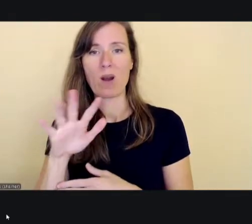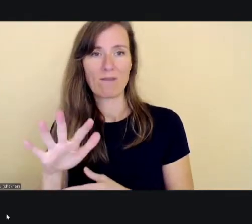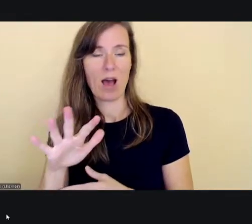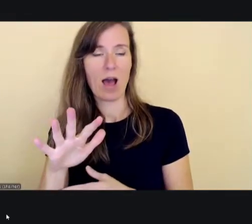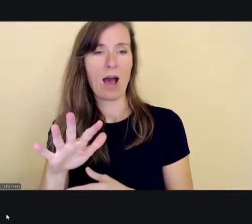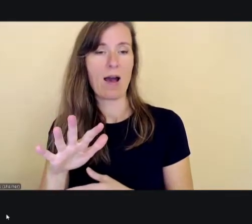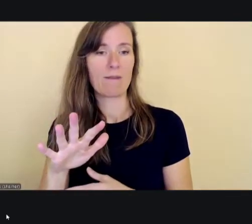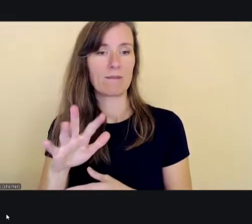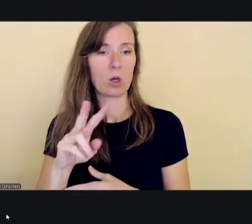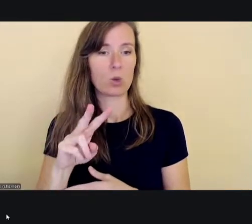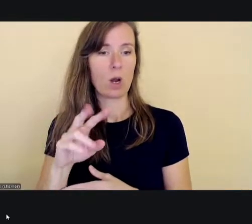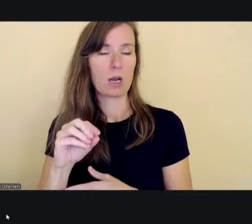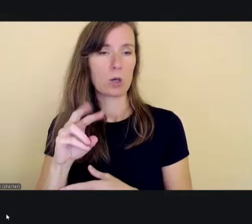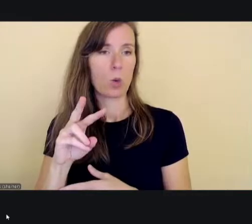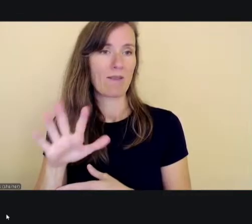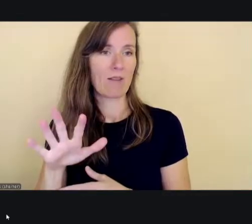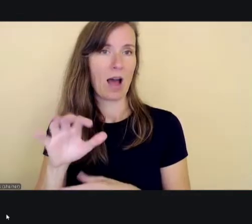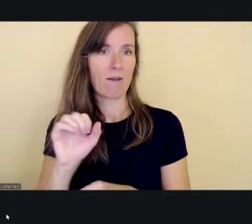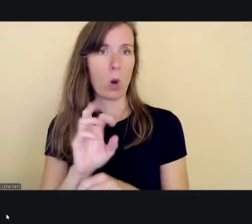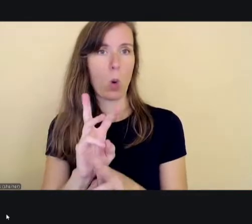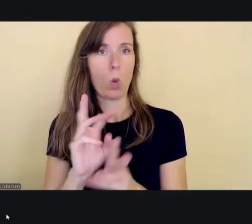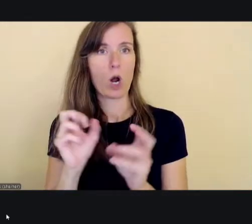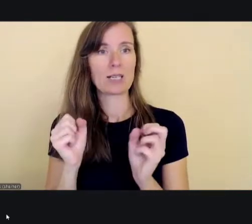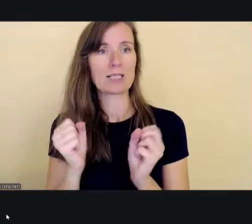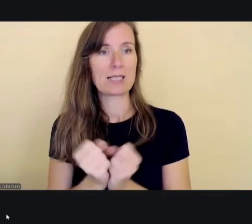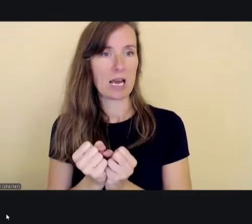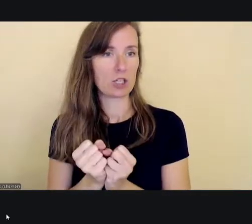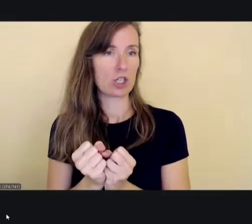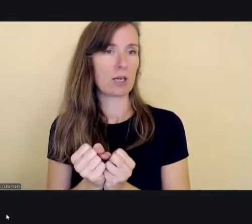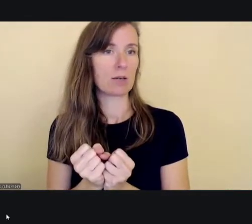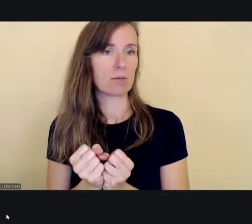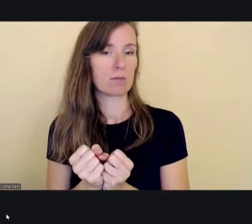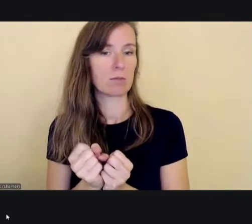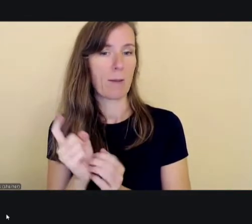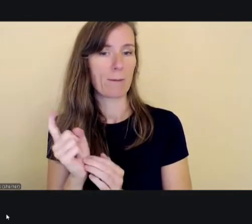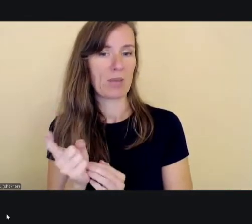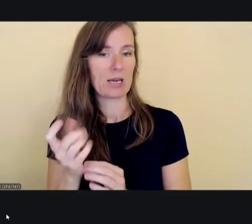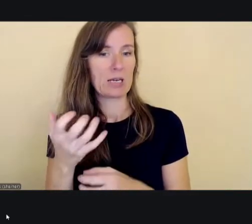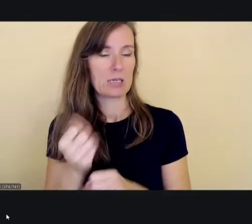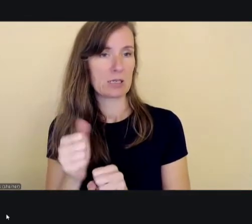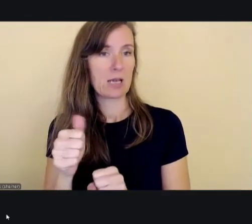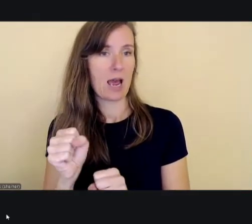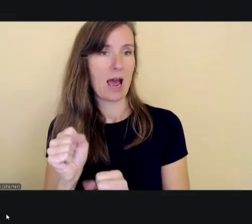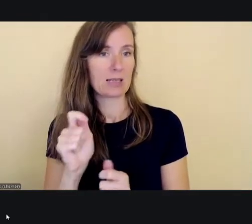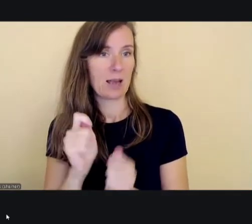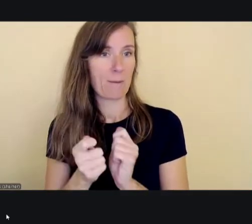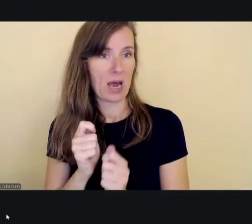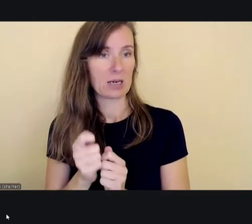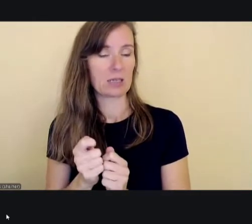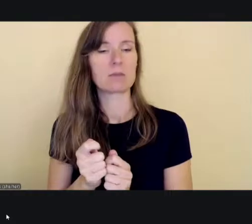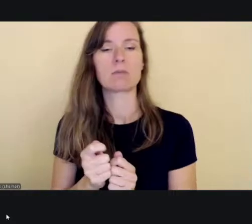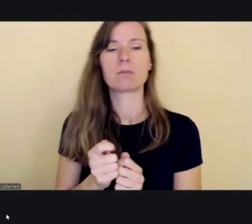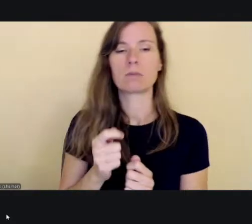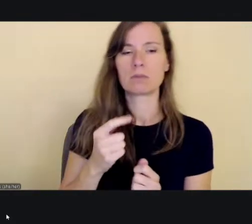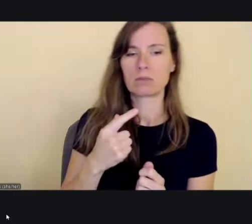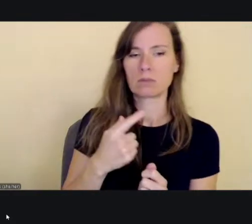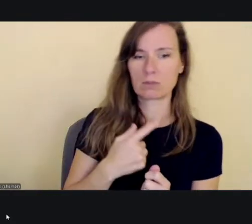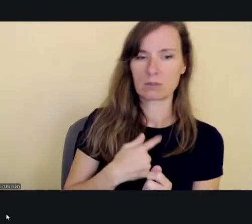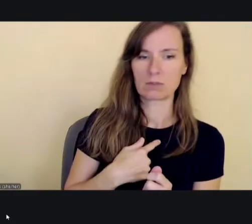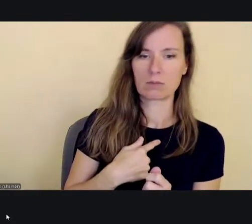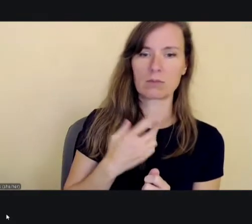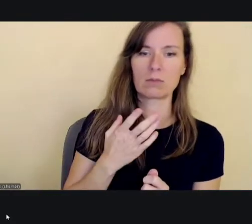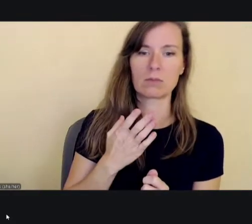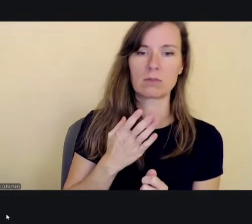session minutes as amended? I move to adopt the amended September 25th work session